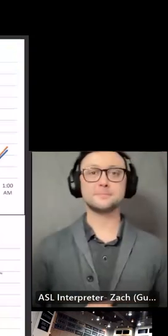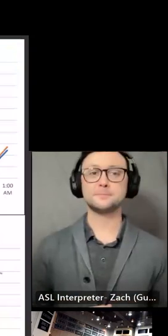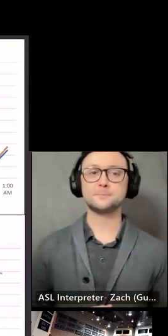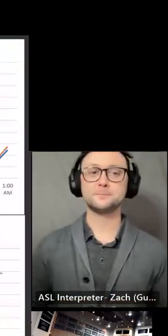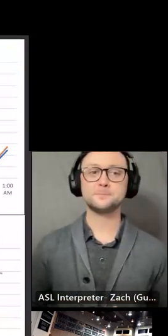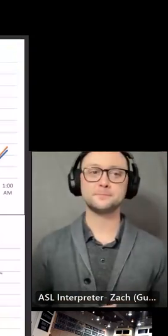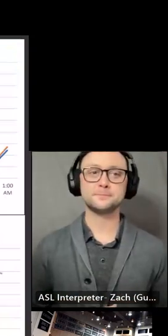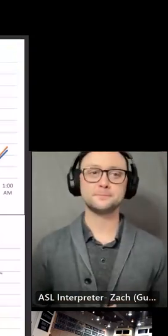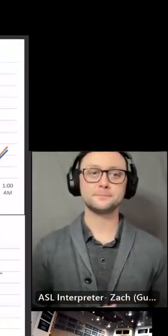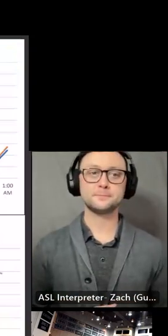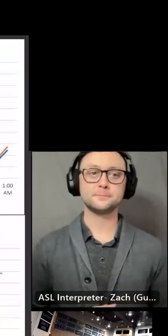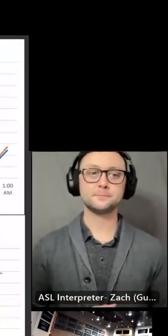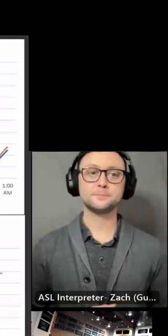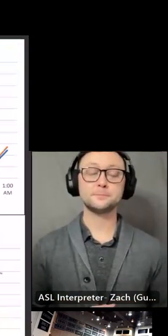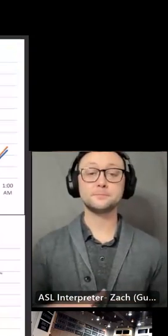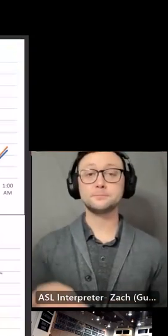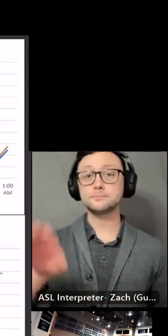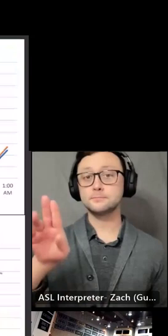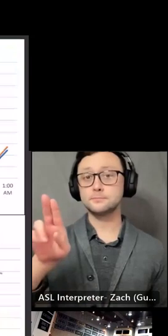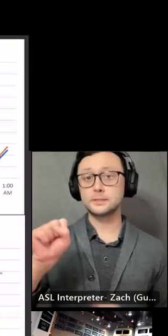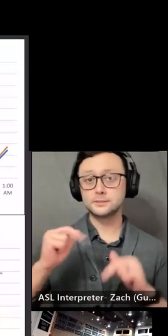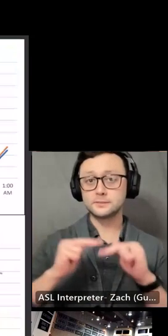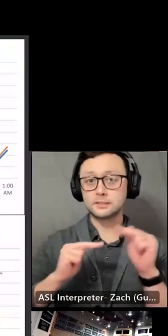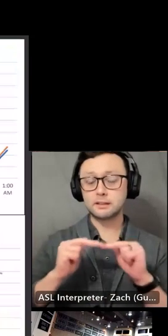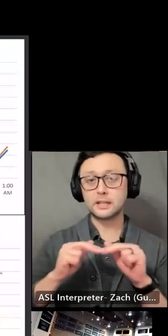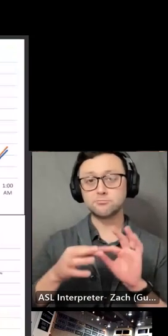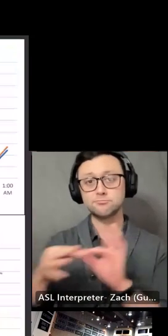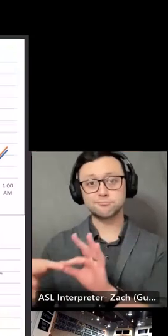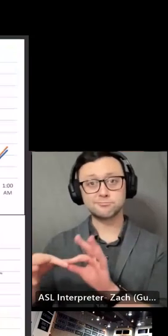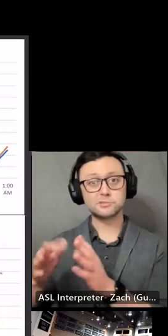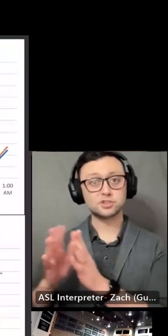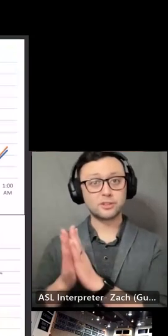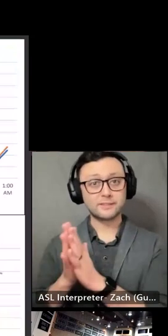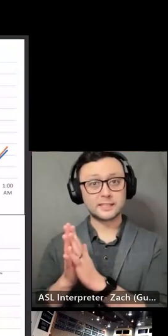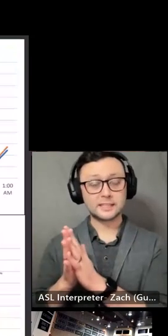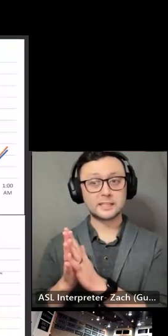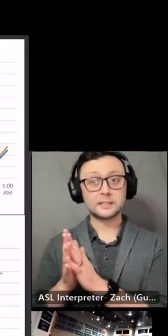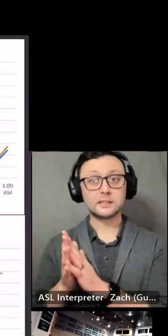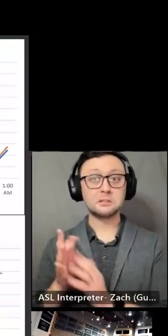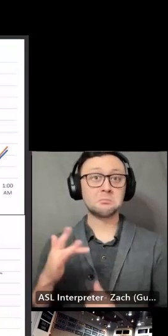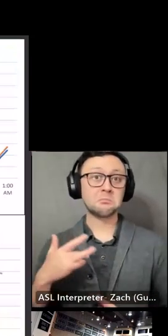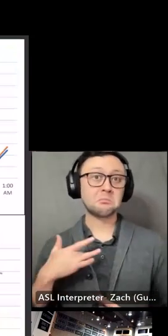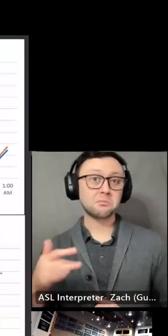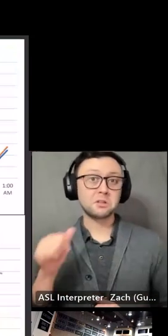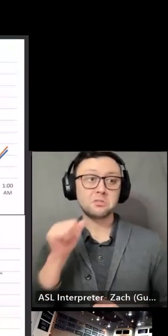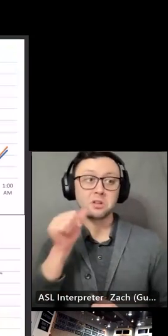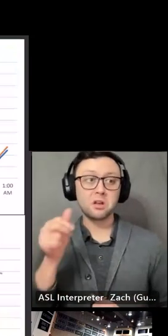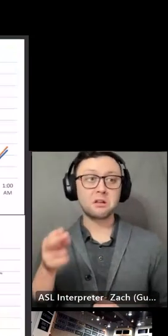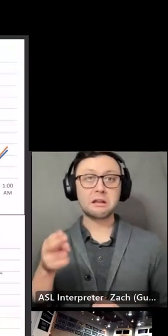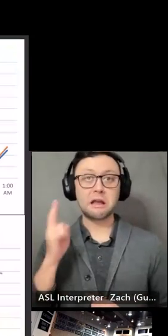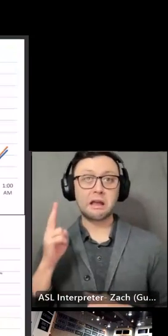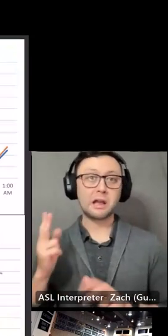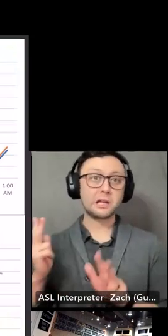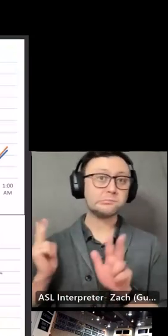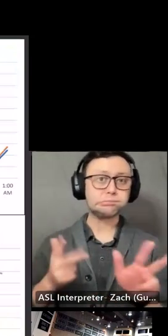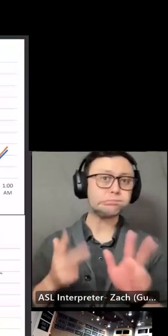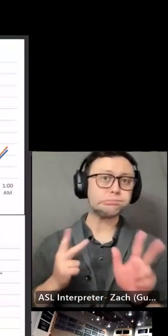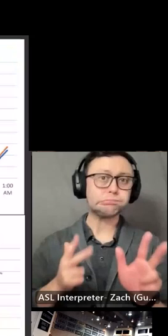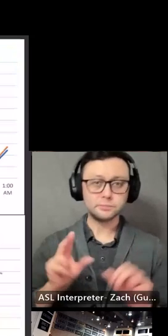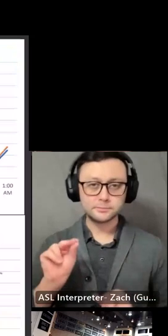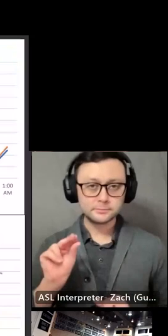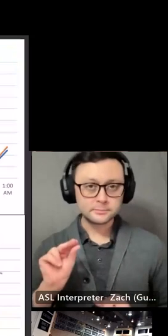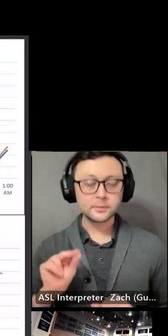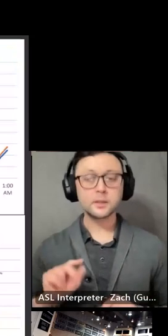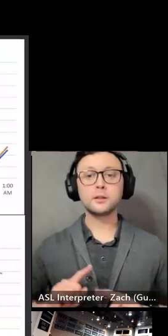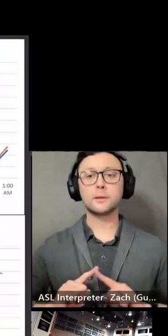So the good thing though about a bus facility too, in terms of traffic, is not only is it not a high volume of vehicles, but also